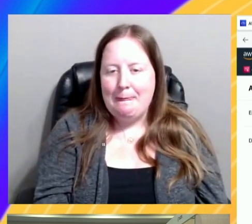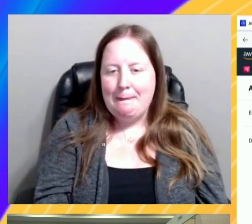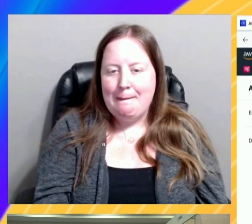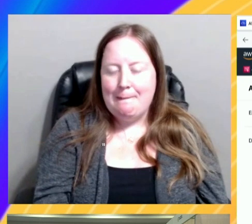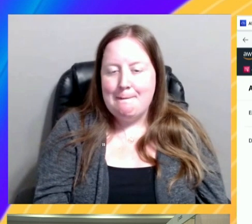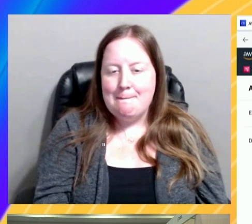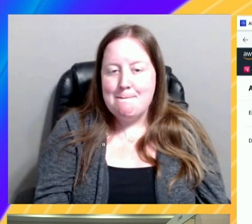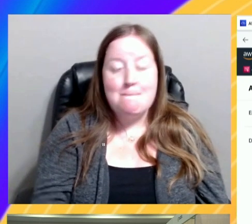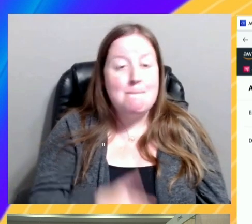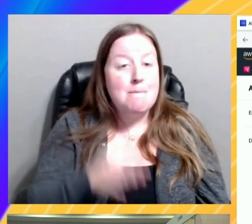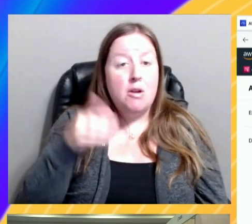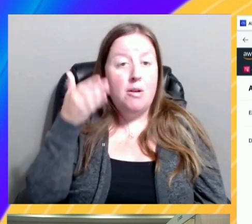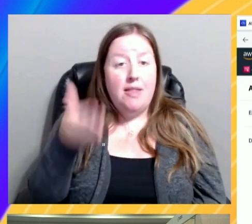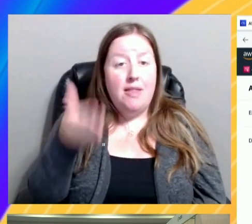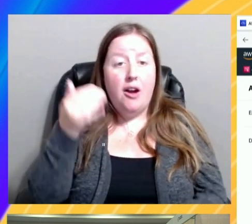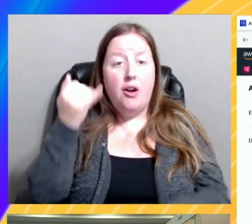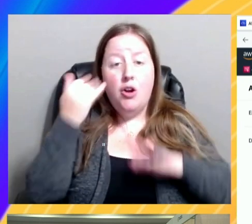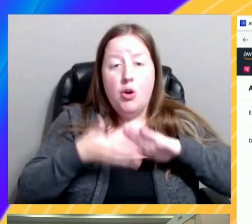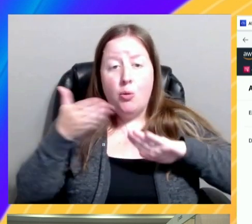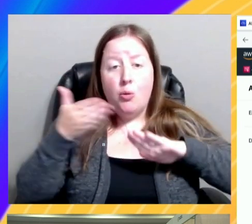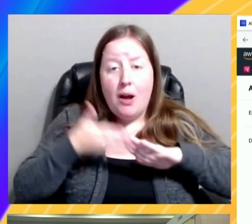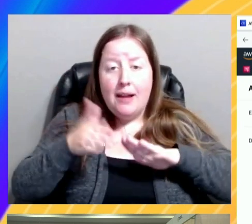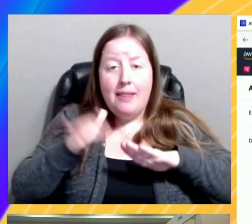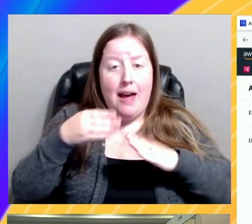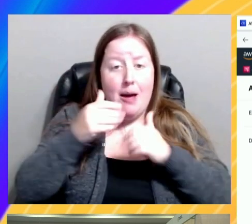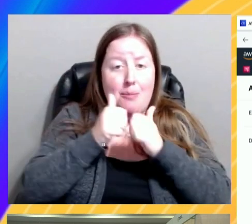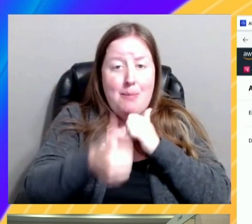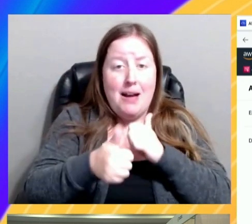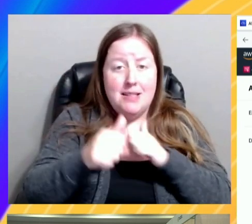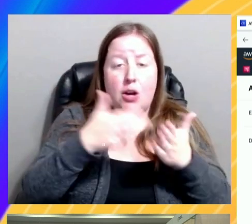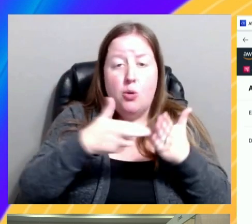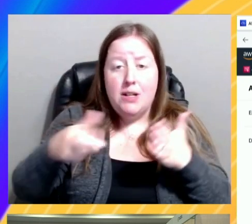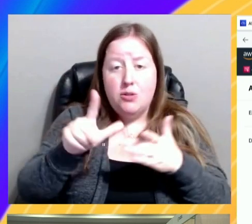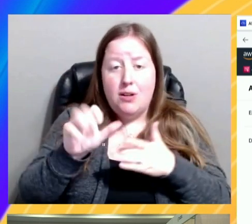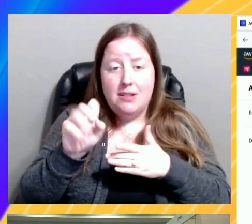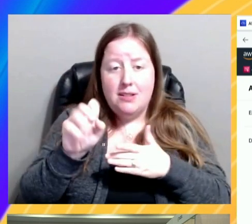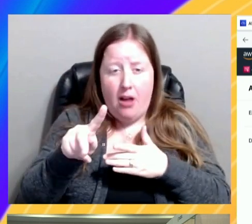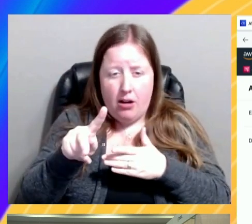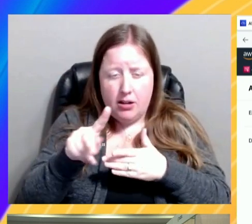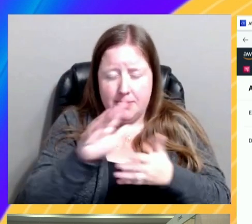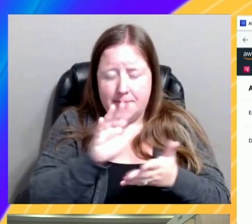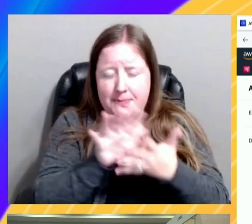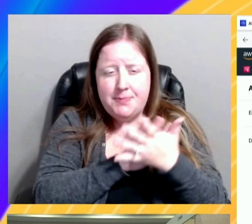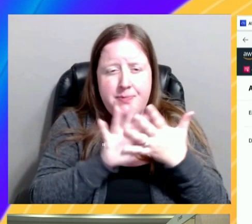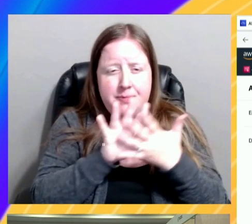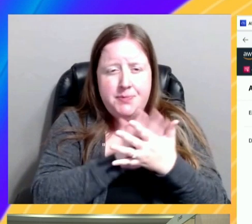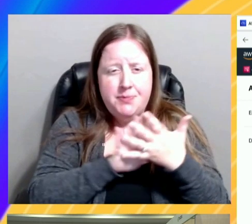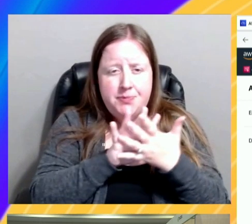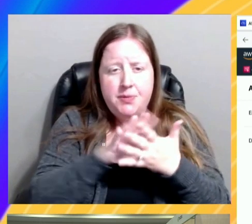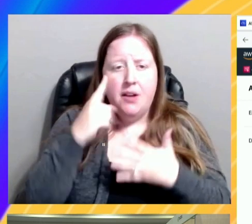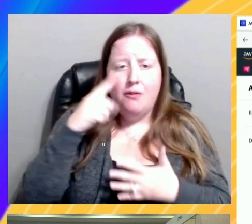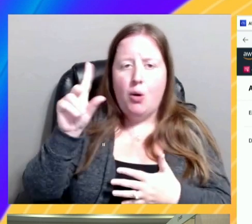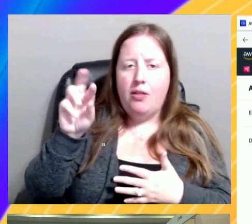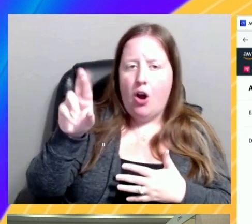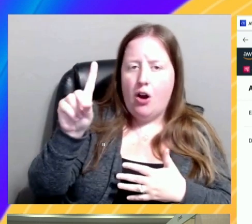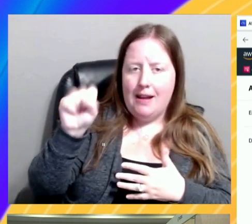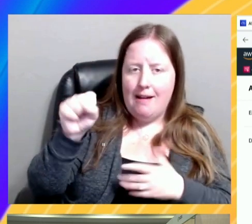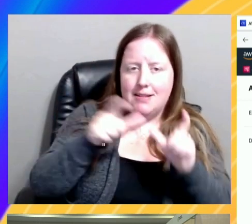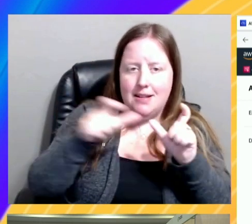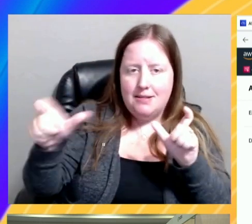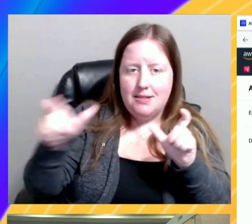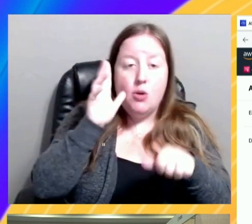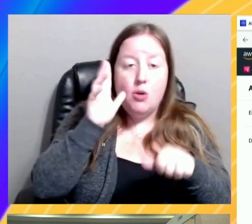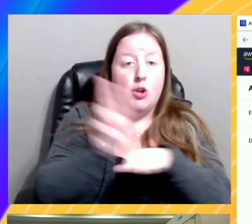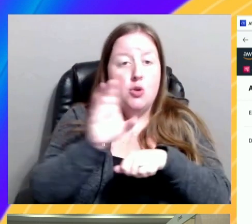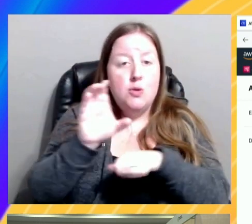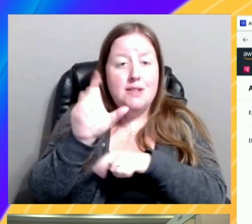running the CLI command, passing in the resource block from that CloudFormation template for the RDS instance. Yeah. It's basically going to use a CLI